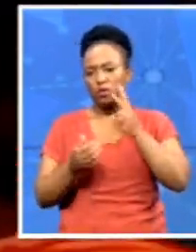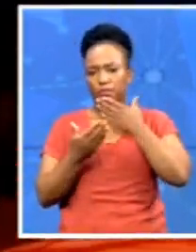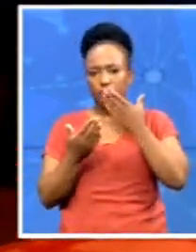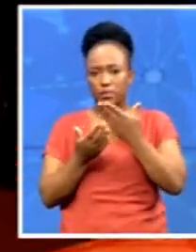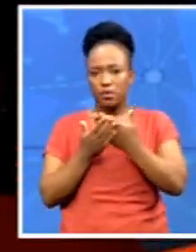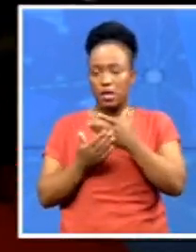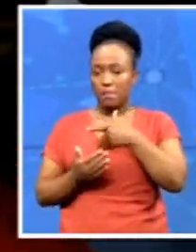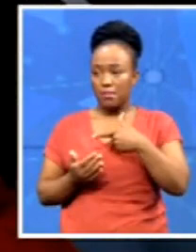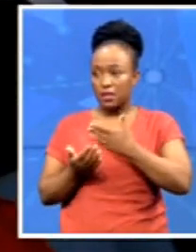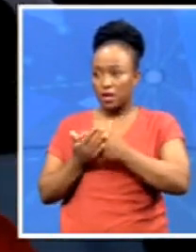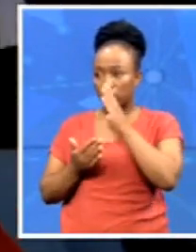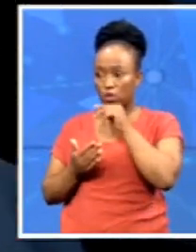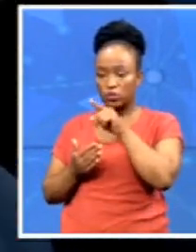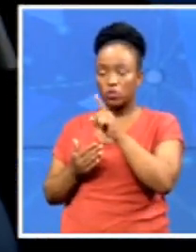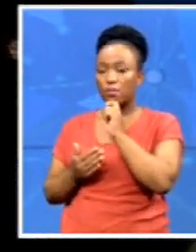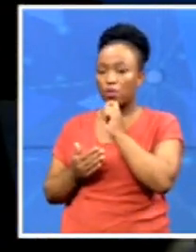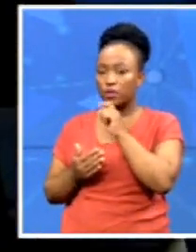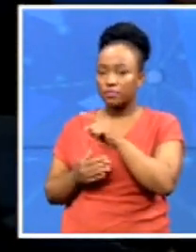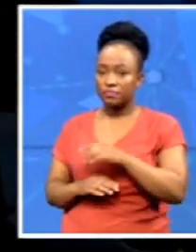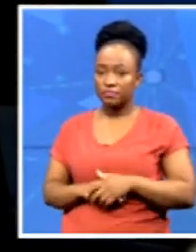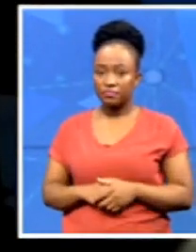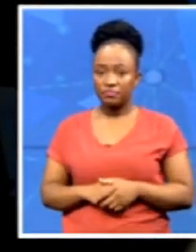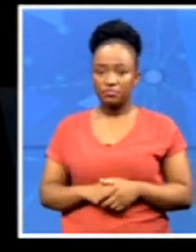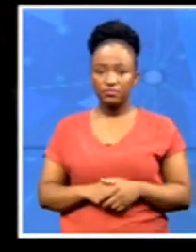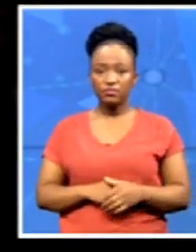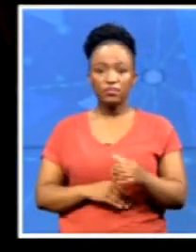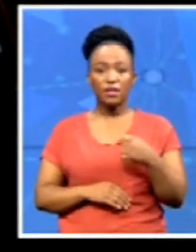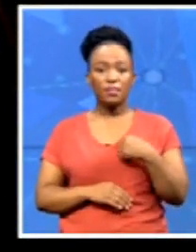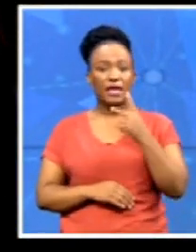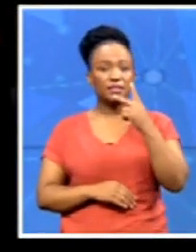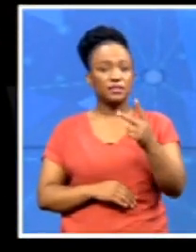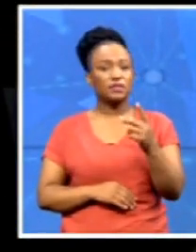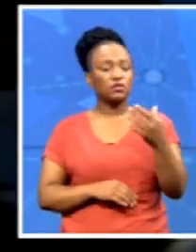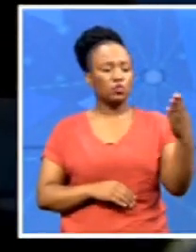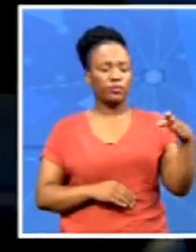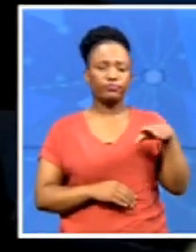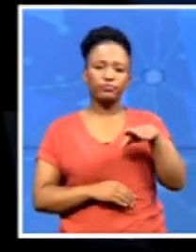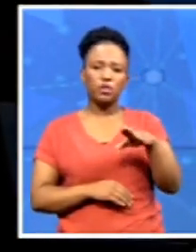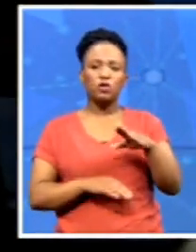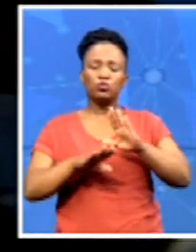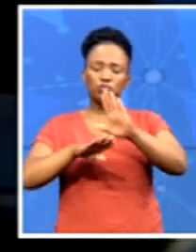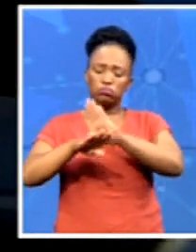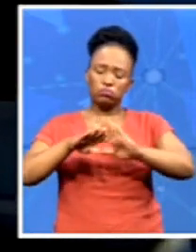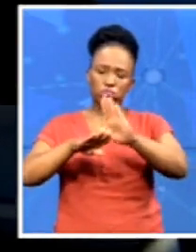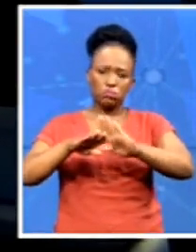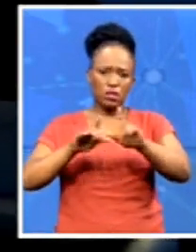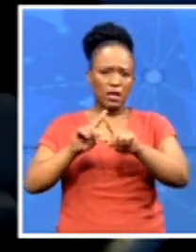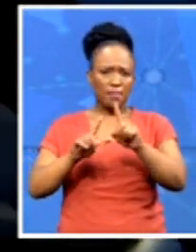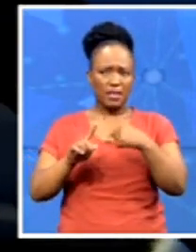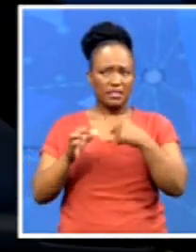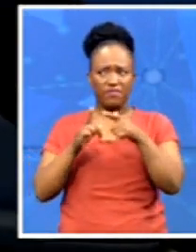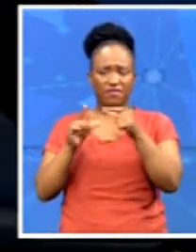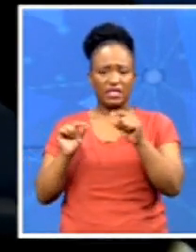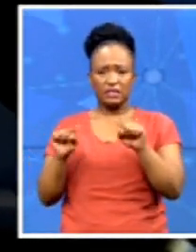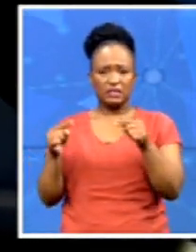Morning. Quite an inconvenience. I see you came to wash your car, and it doesn't look like they're going to be able to finish. The water's a bit of a challenge?